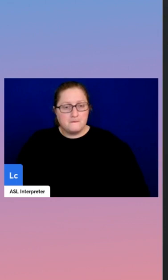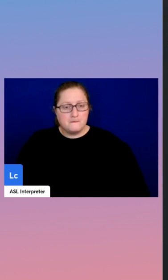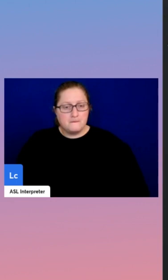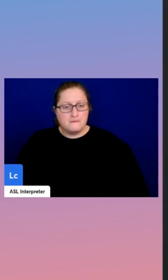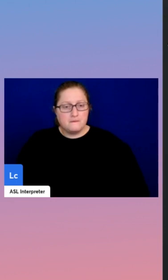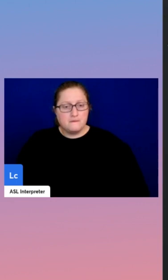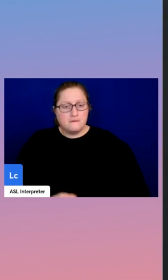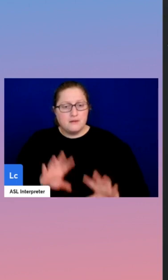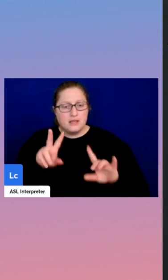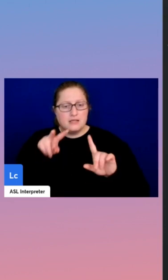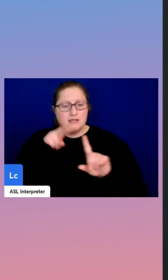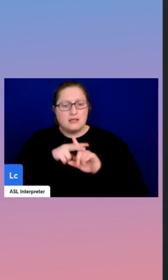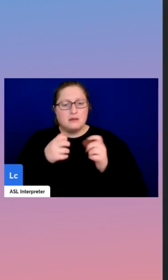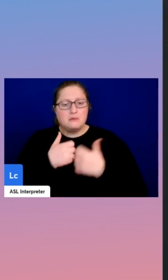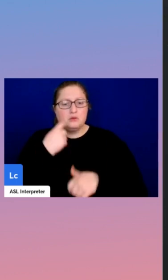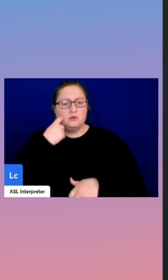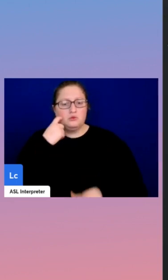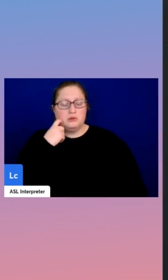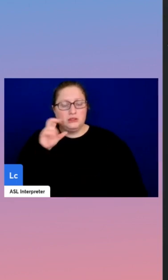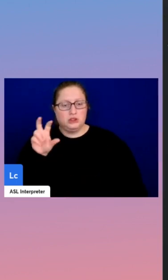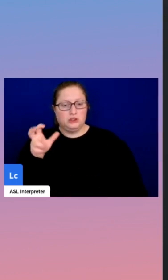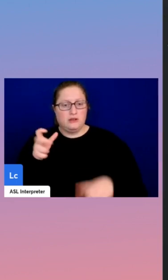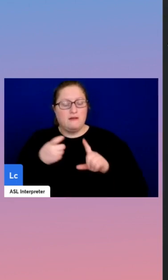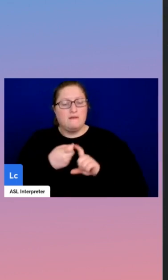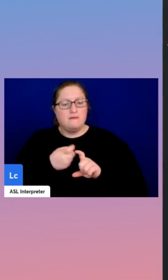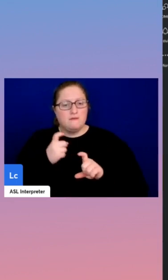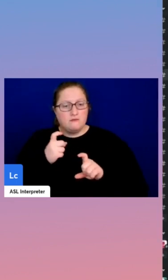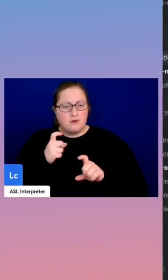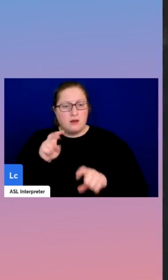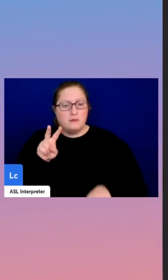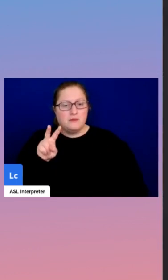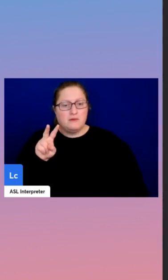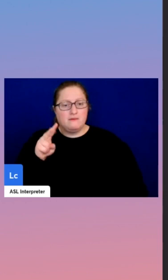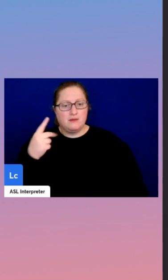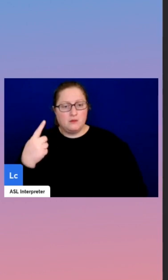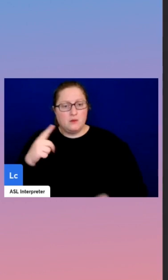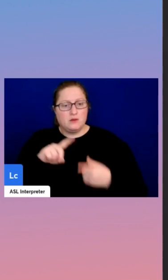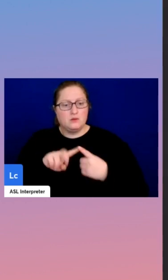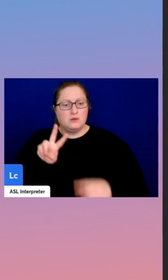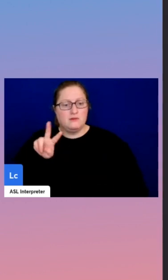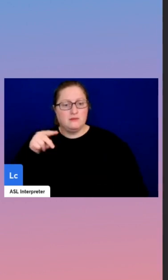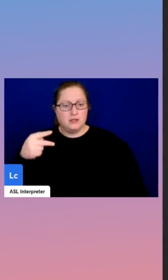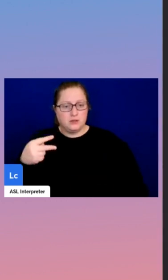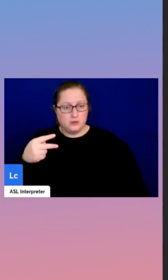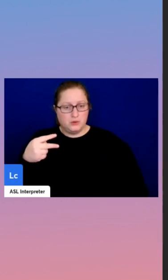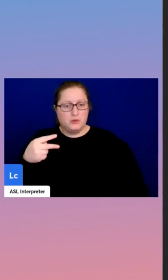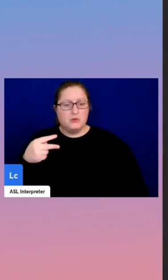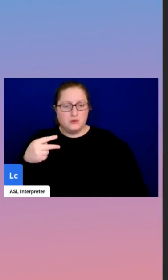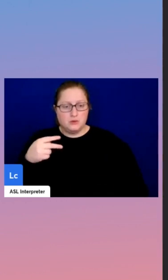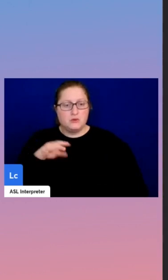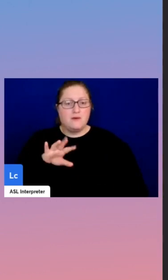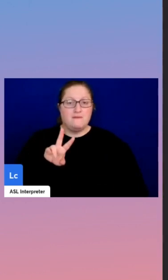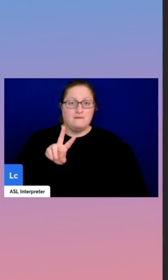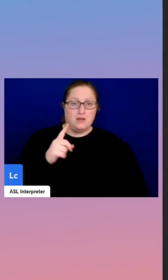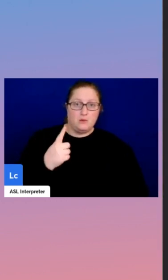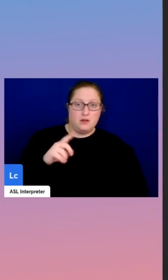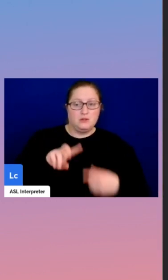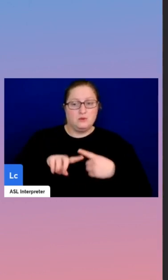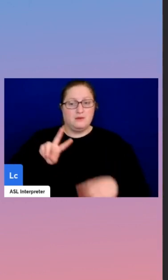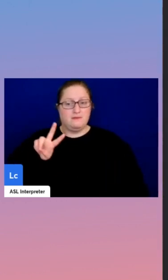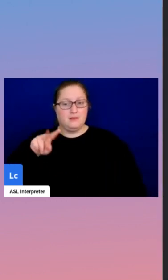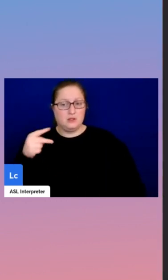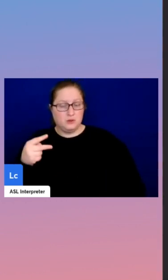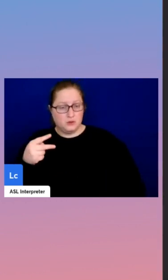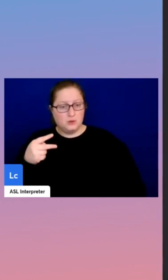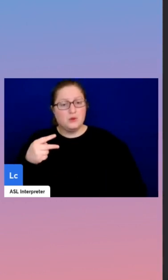assigned the latest channel from v1 now to v2. As you can see now, we went from v1 to v2, and the